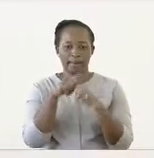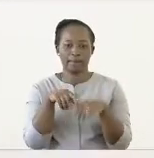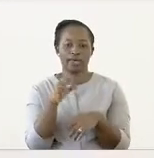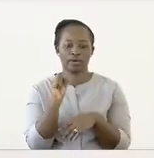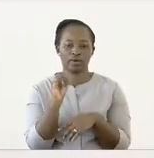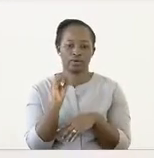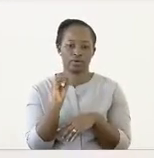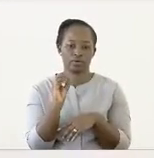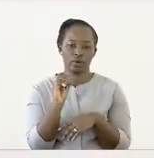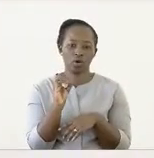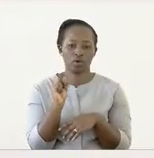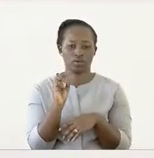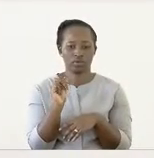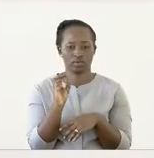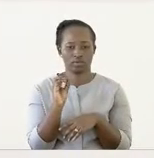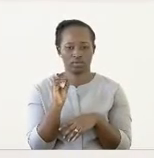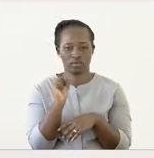example, the osmotic pressure